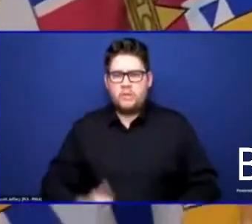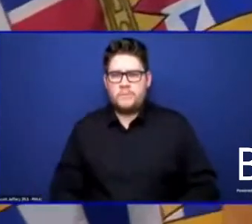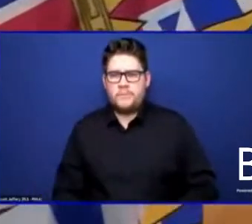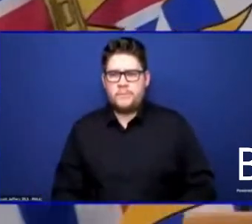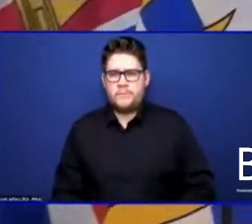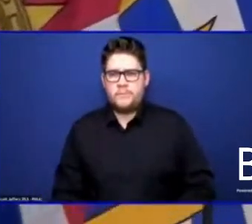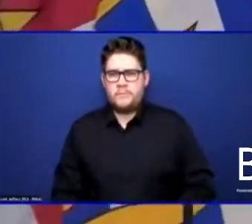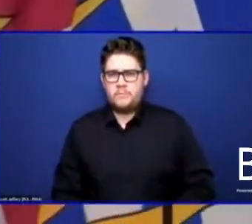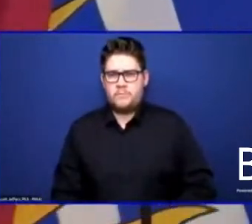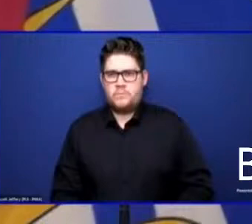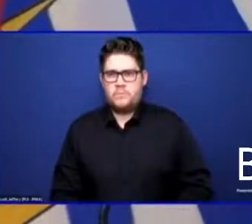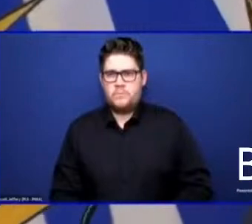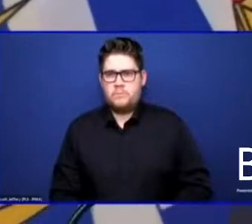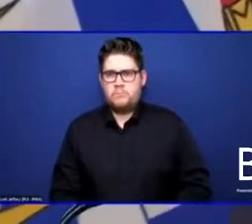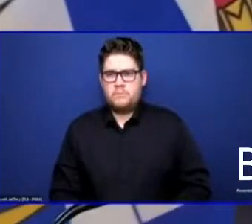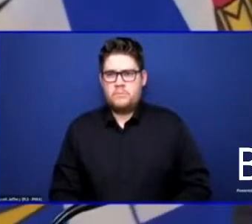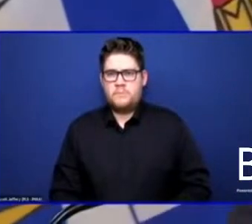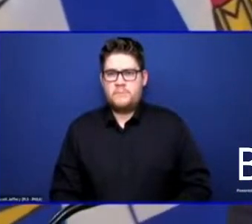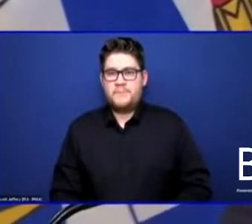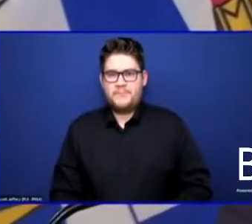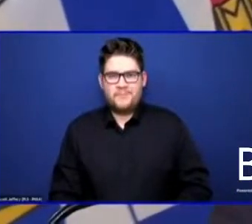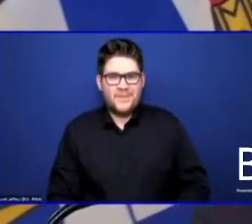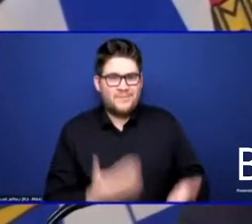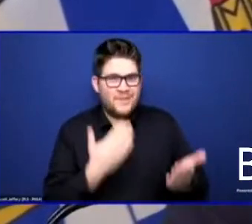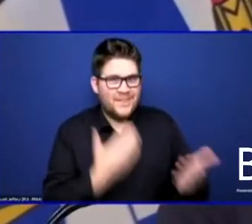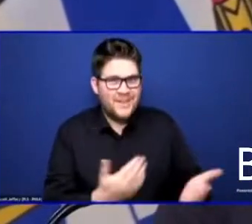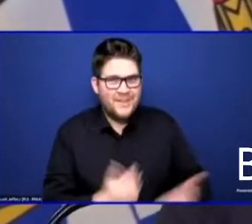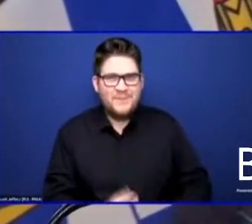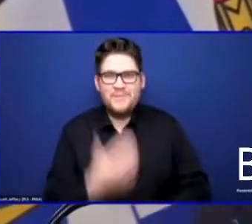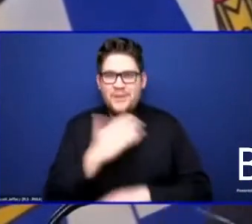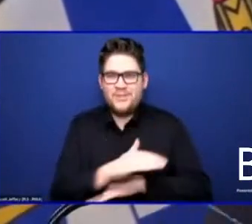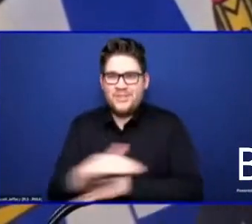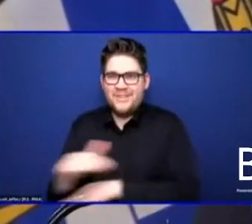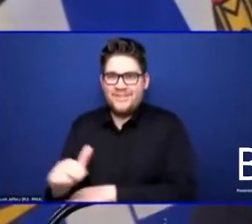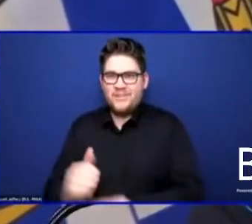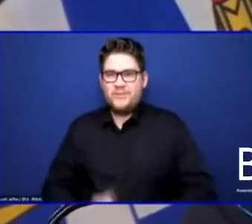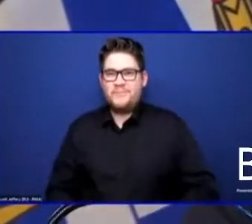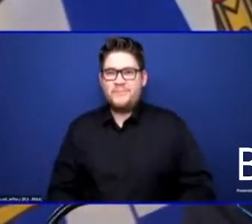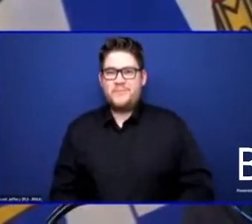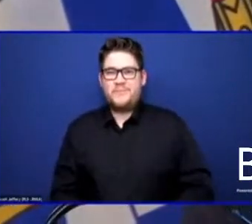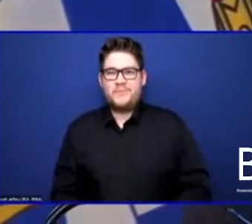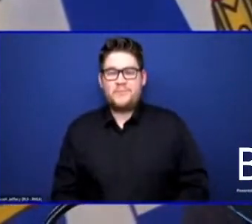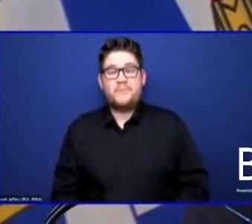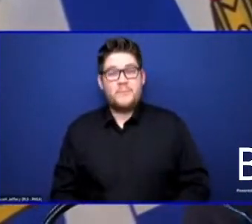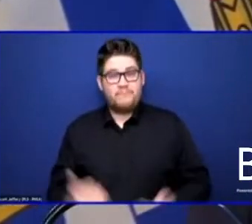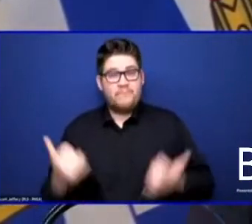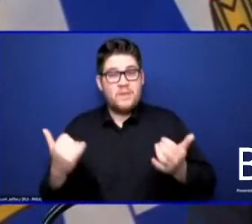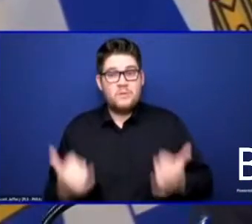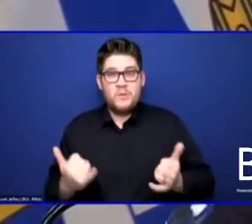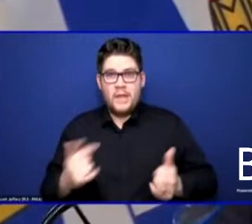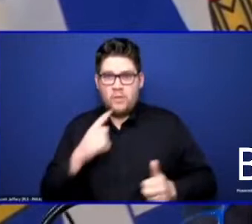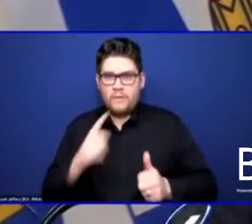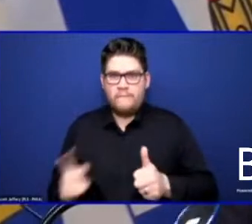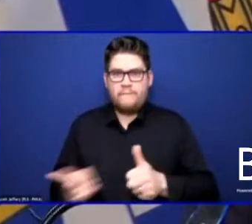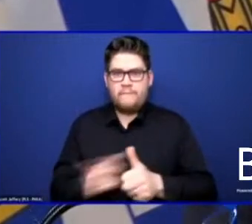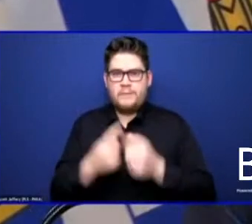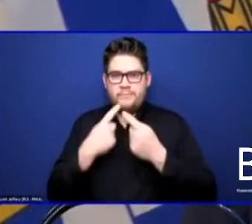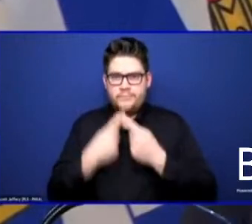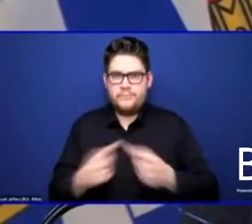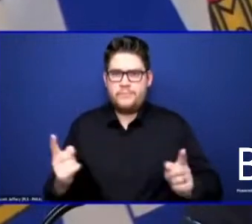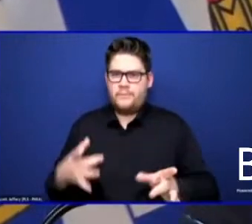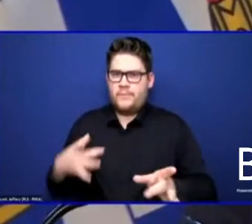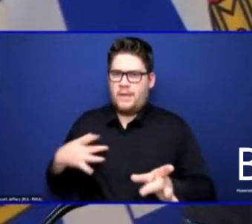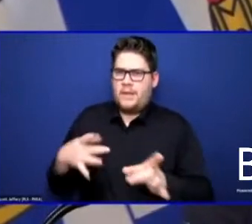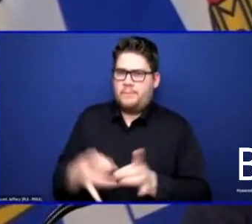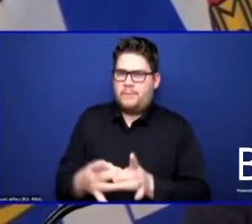Thank you and good afternoon. So for today, we'll start off with the case update, and then we have our